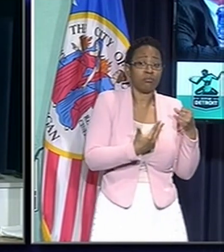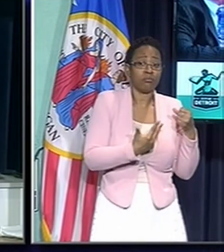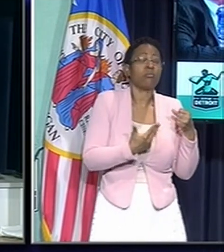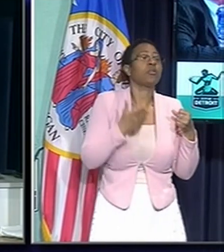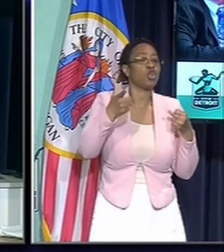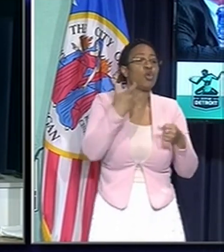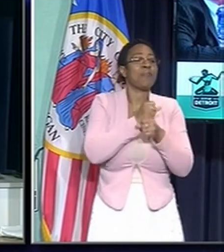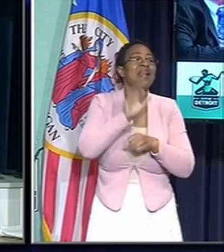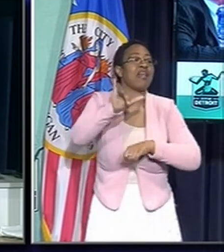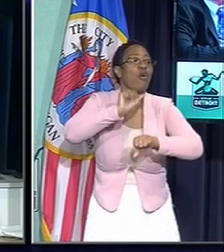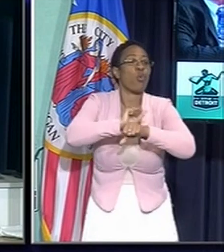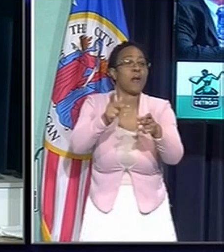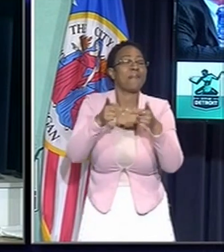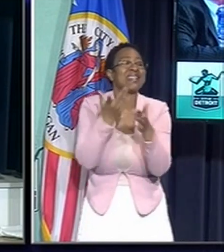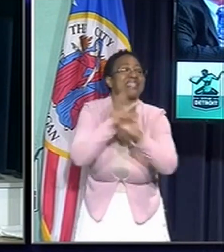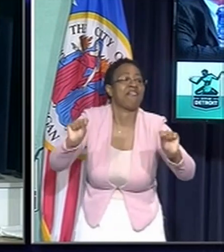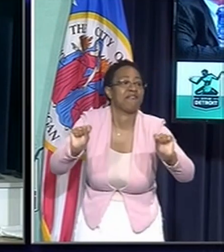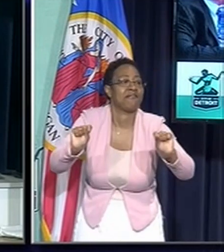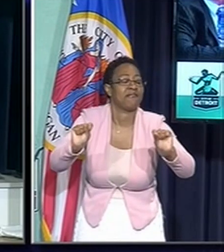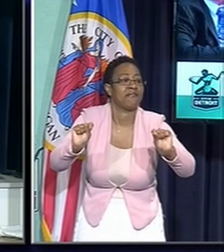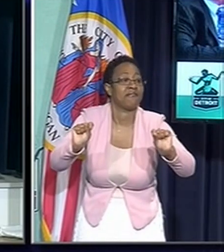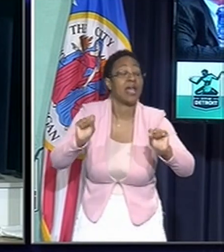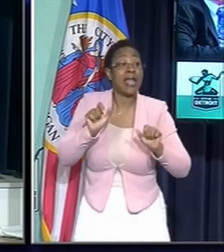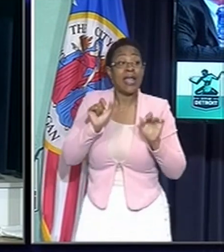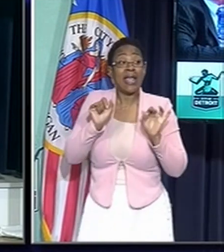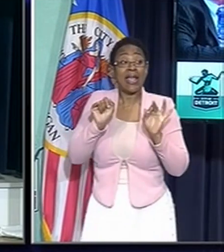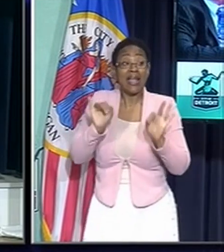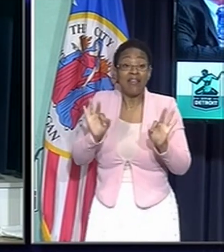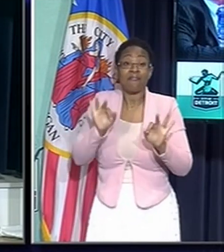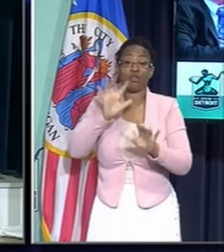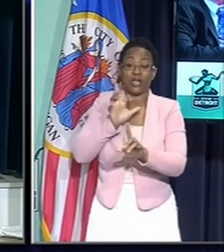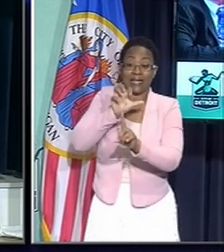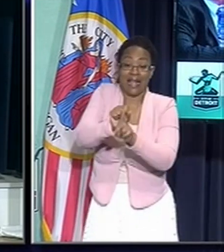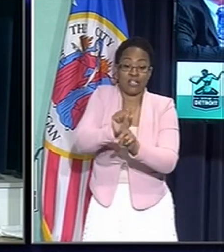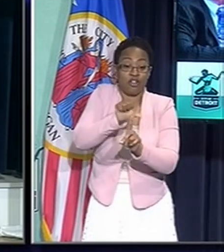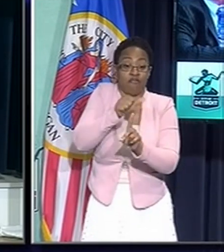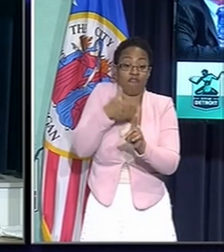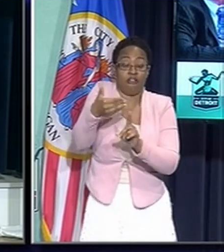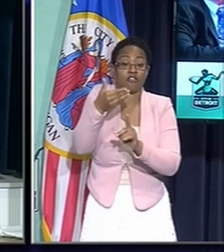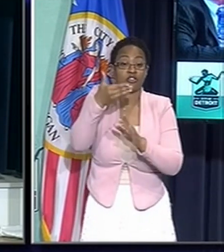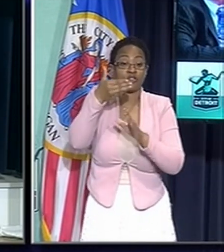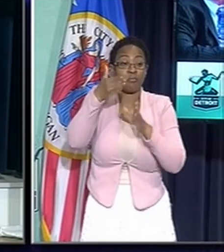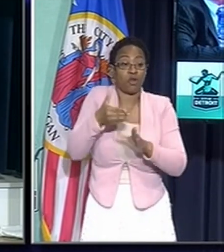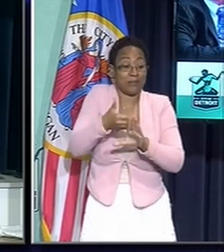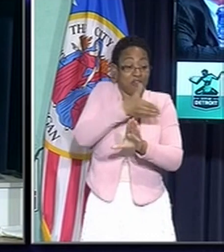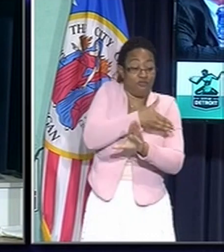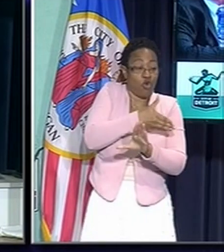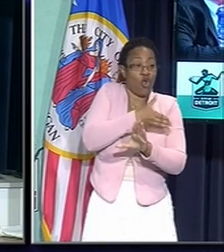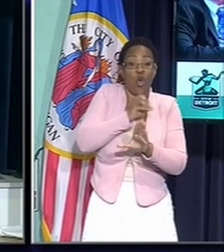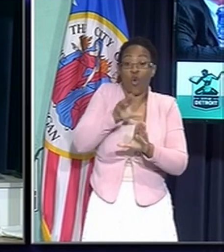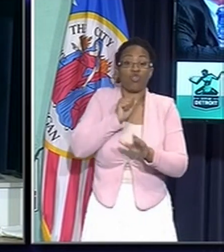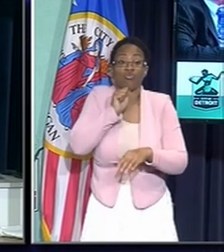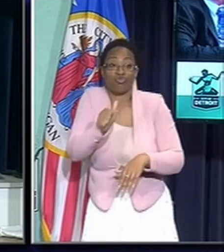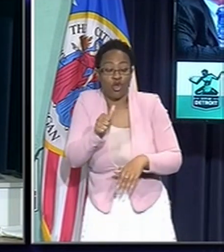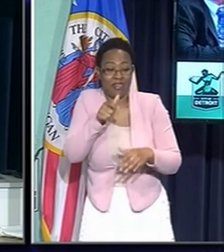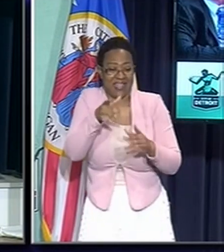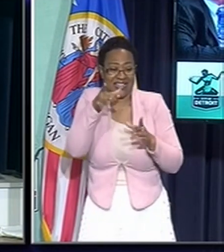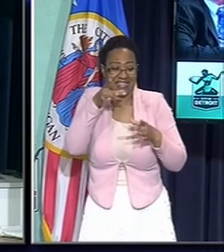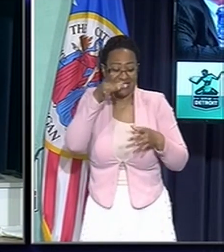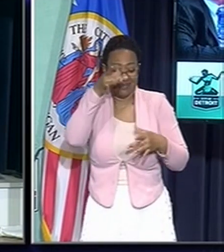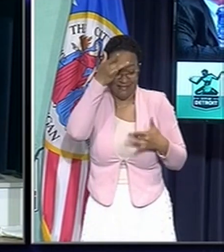made that workplace safer. Now, if you can catch the next person early, or even if you don't catch them, if they wear